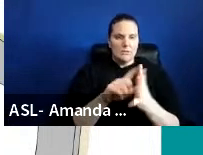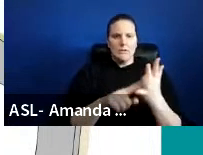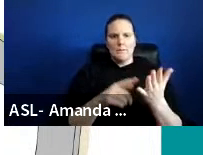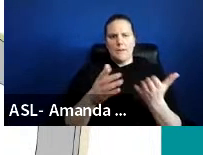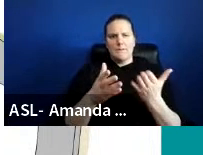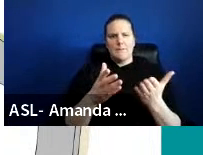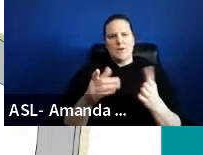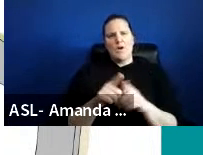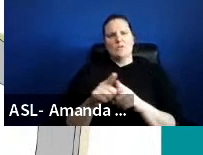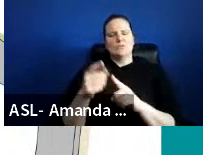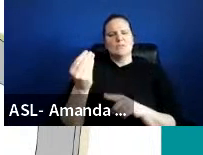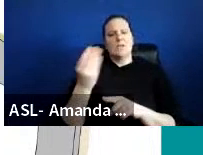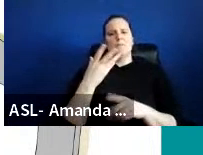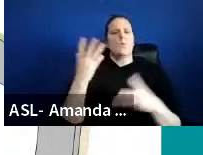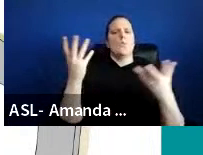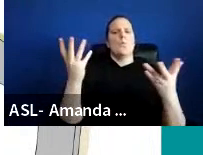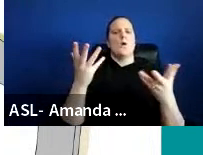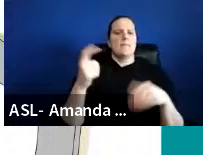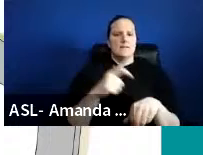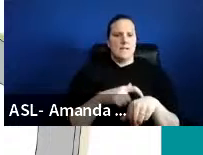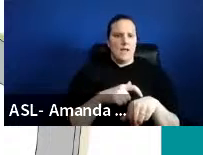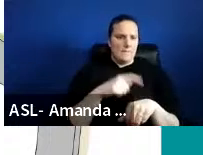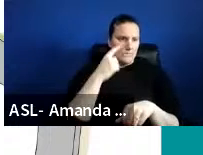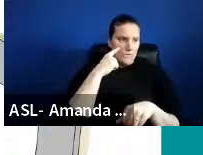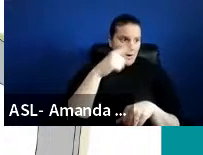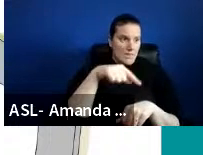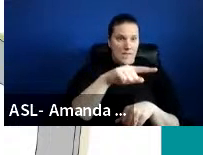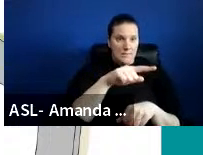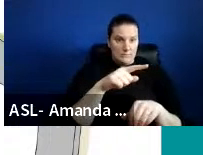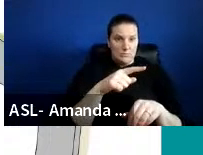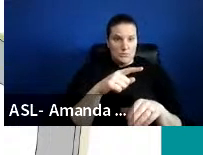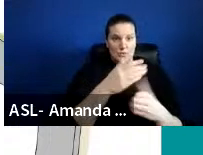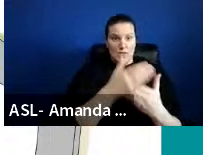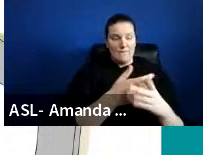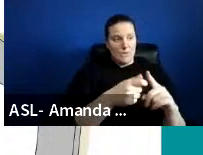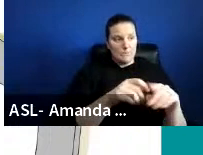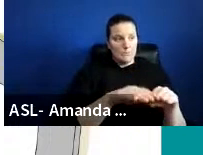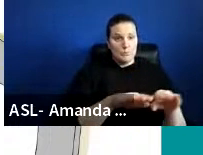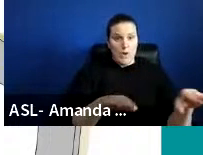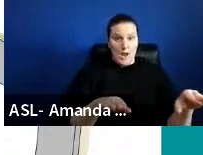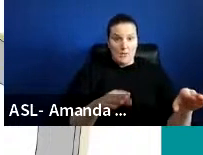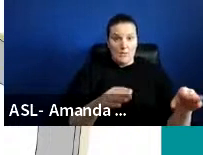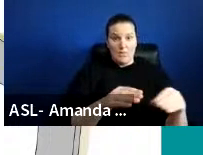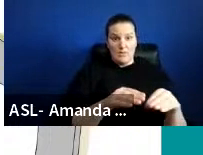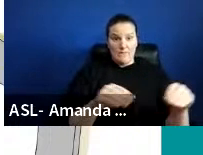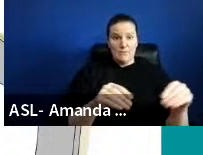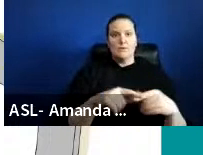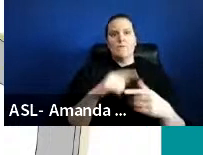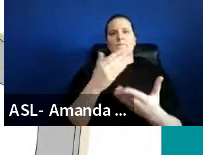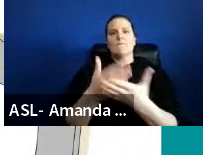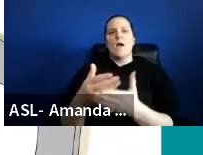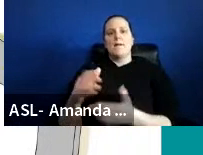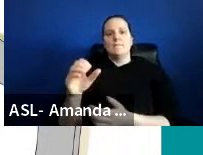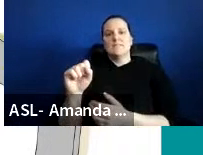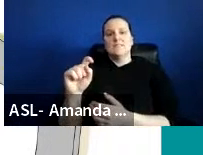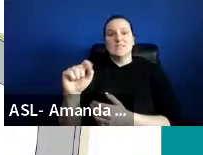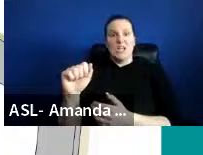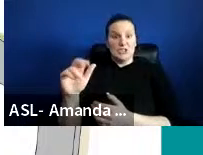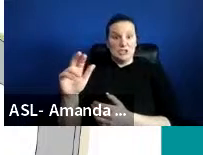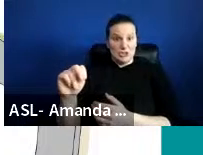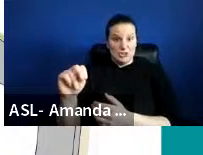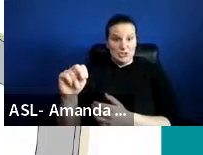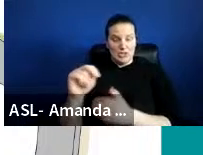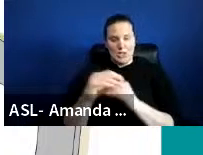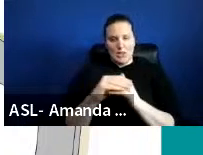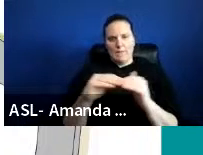me what will be the time for them to get from the ground level to the station level. So